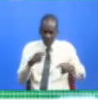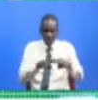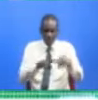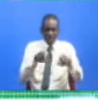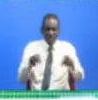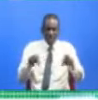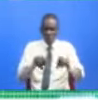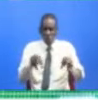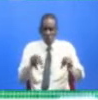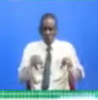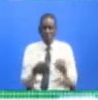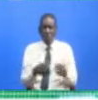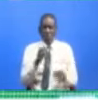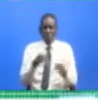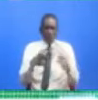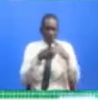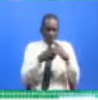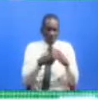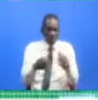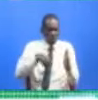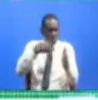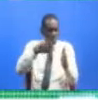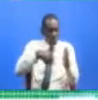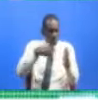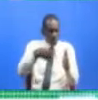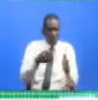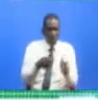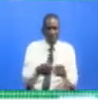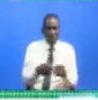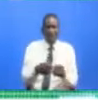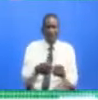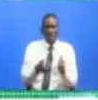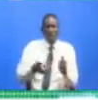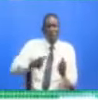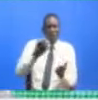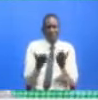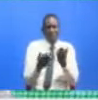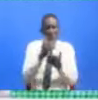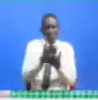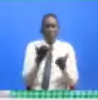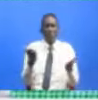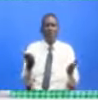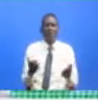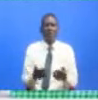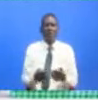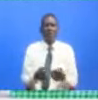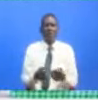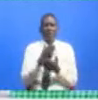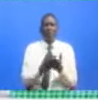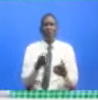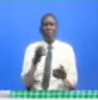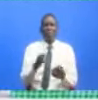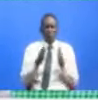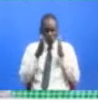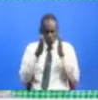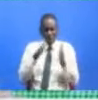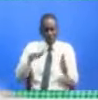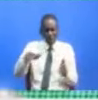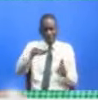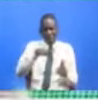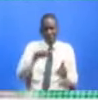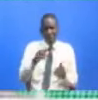room starts to manufacture and add value to something. Some of the focus